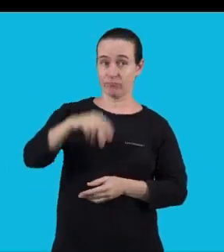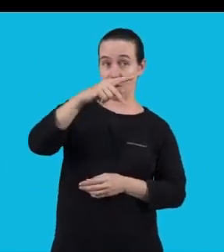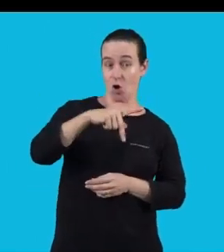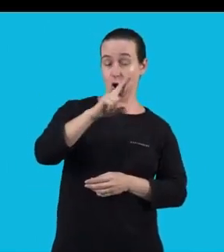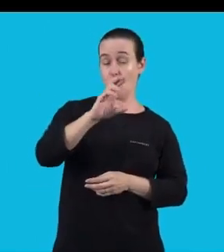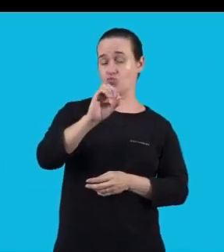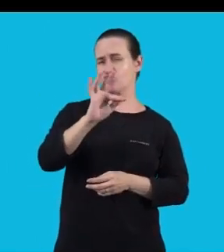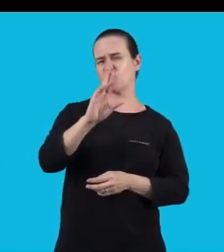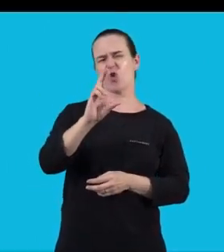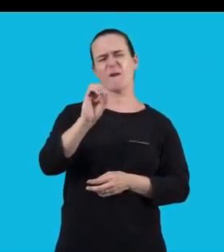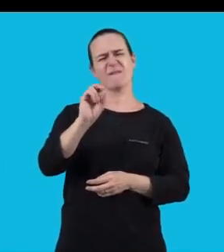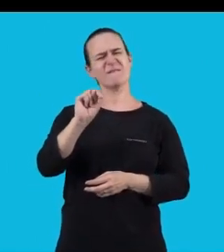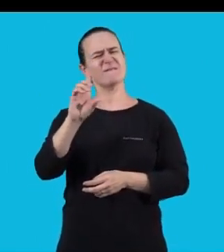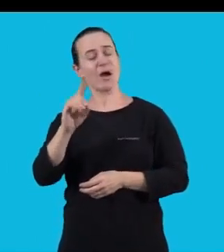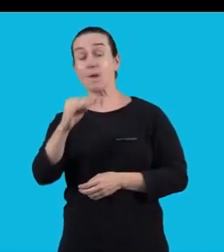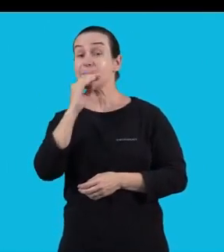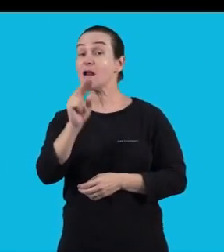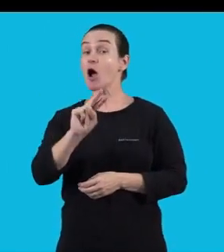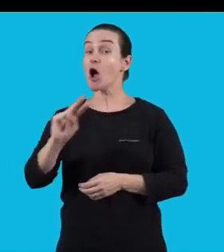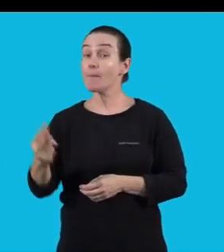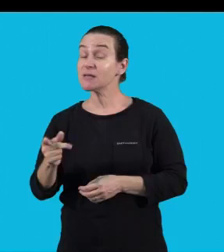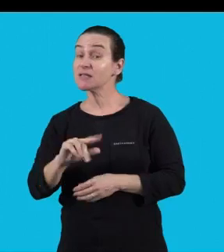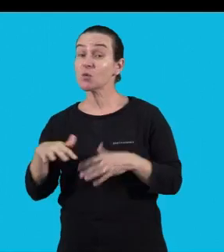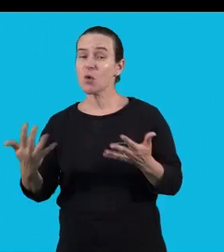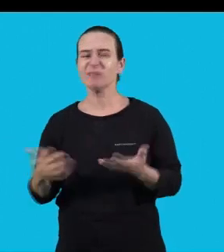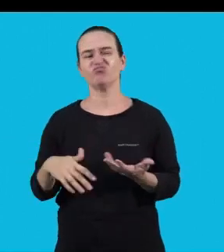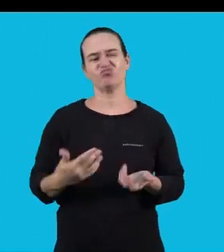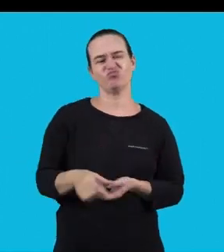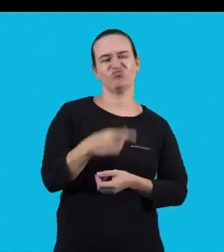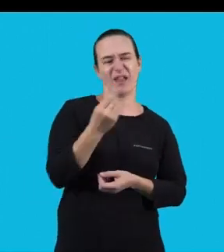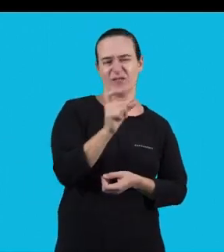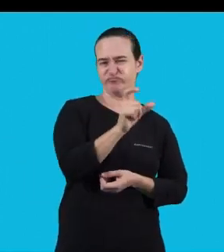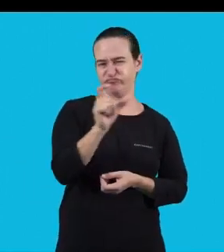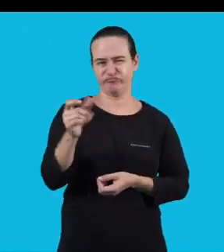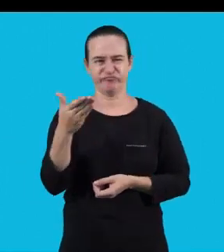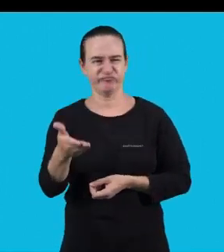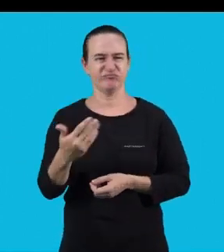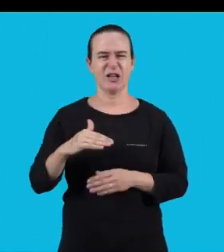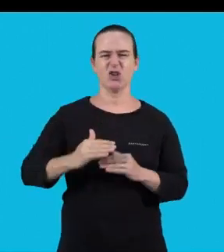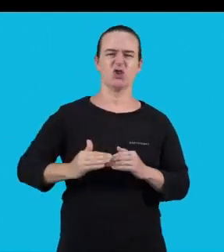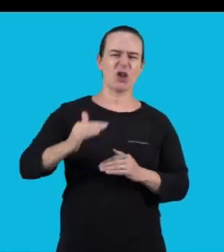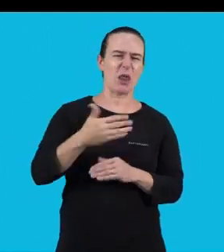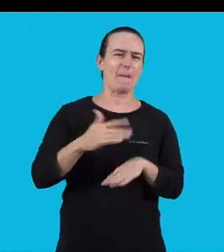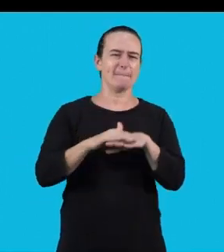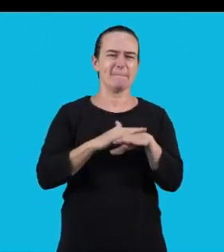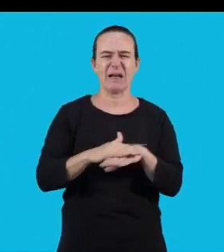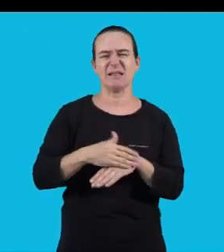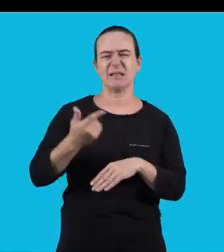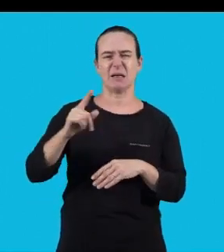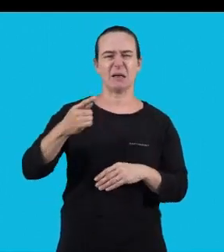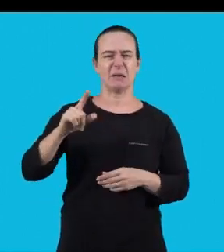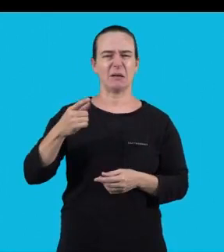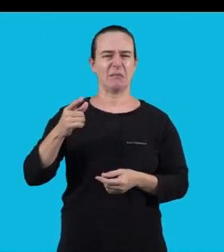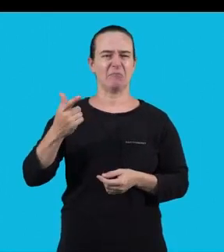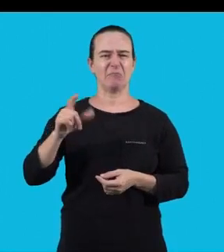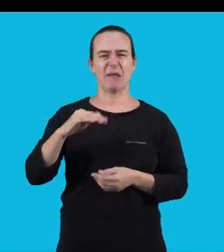profound, so the opposite of profound knowledge would be superficial knowledge, shallow, basic, minimal,